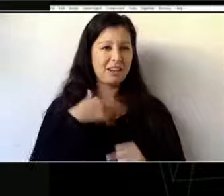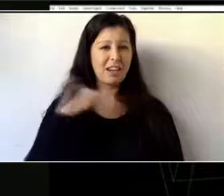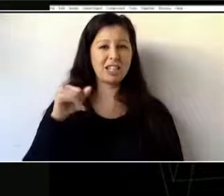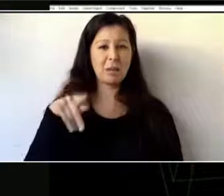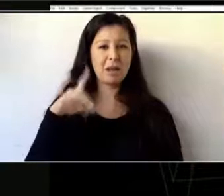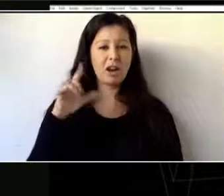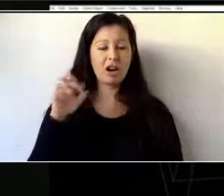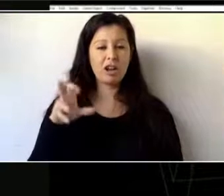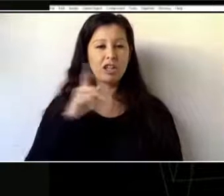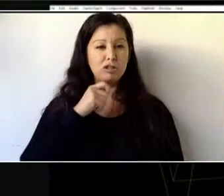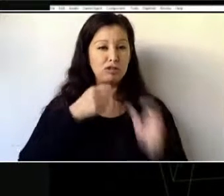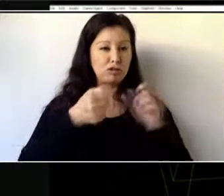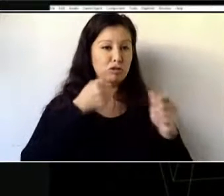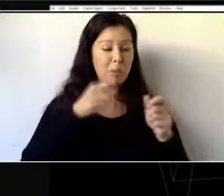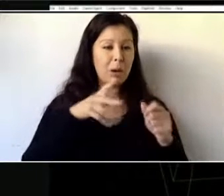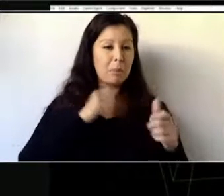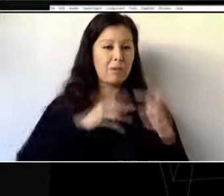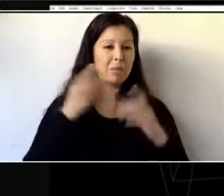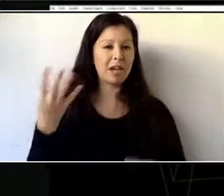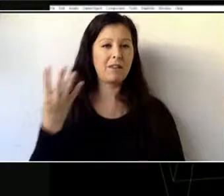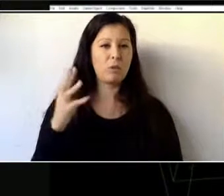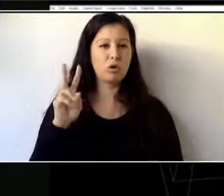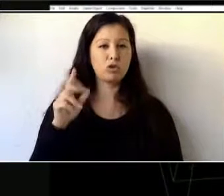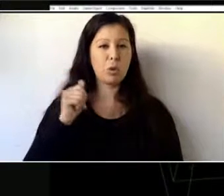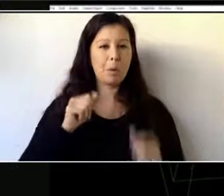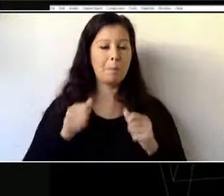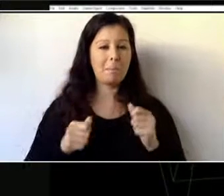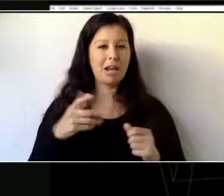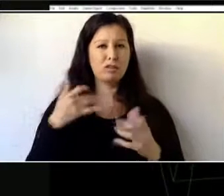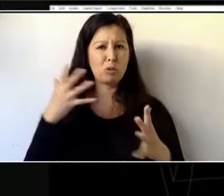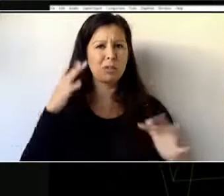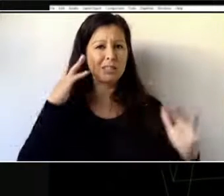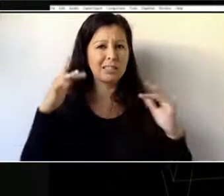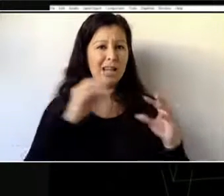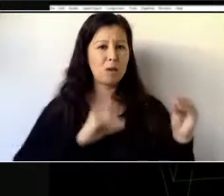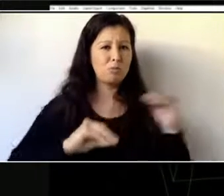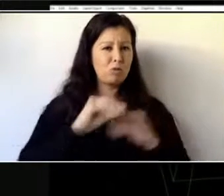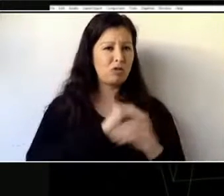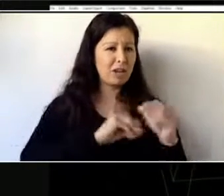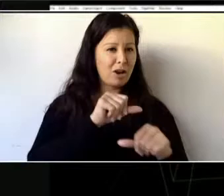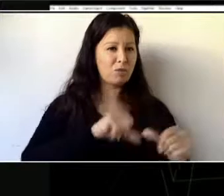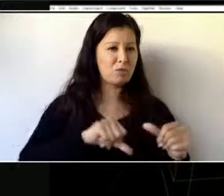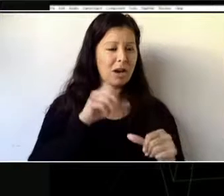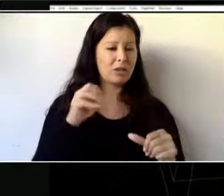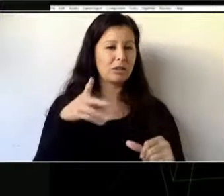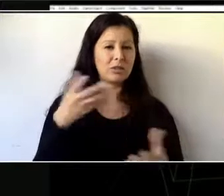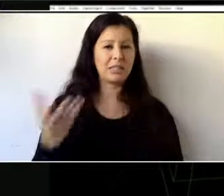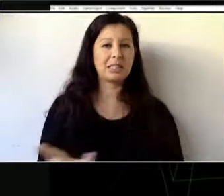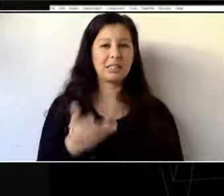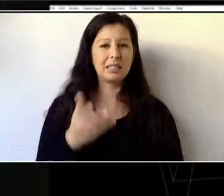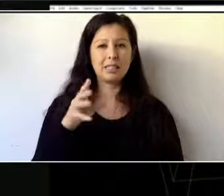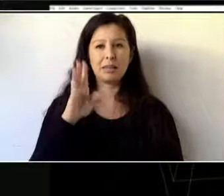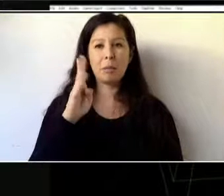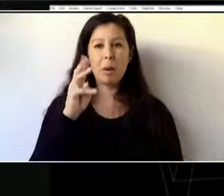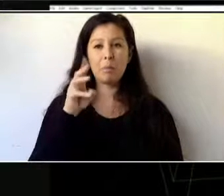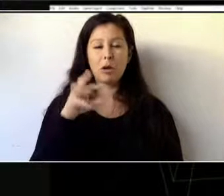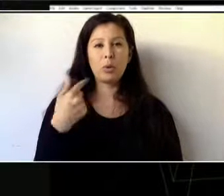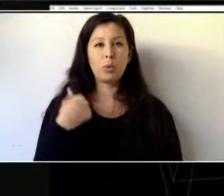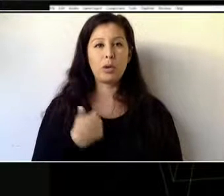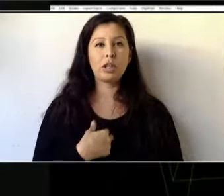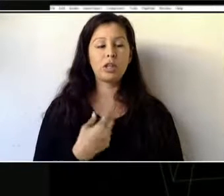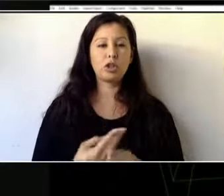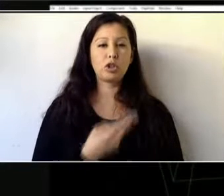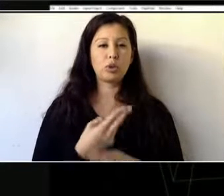Carter, the trumpet performer, and his 4 tube amps. So there's so much sound moving around. So Kieran Bumber used